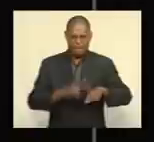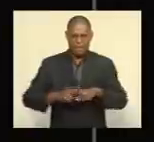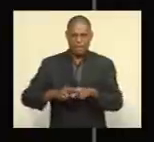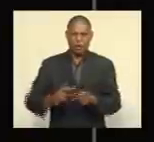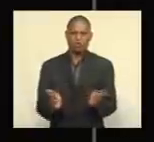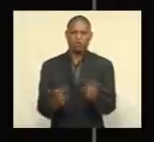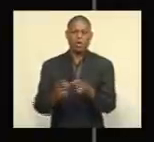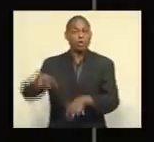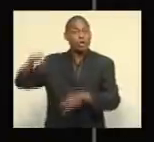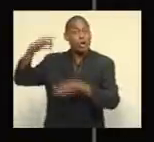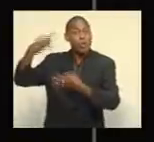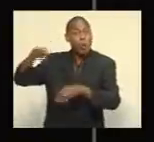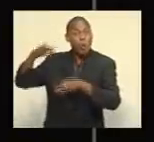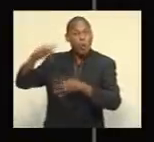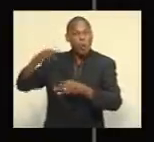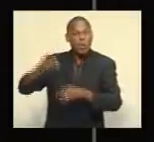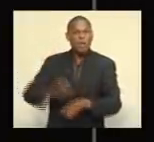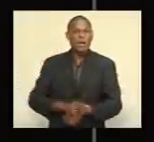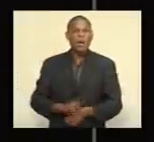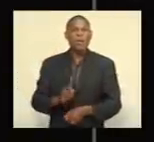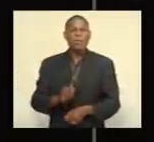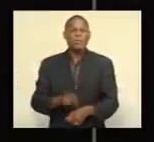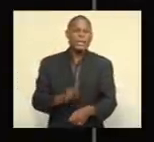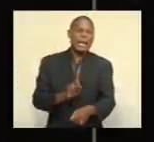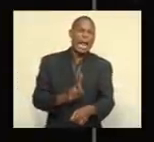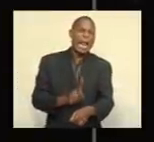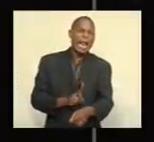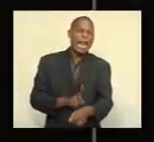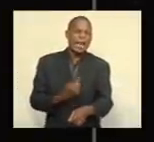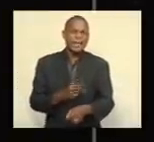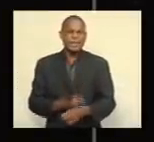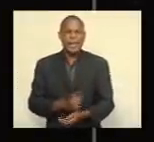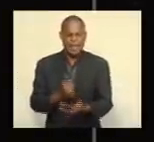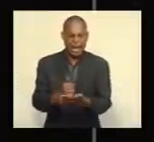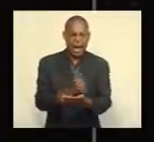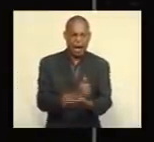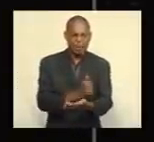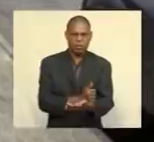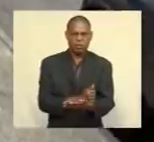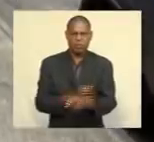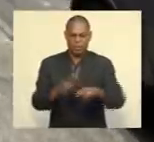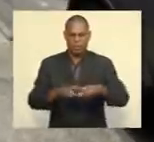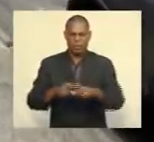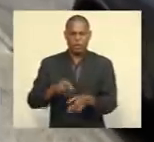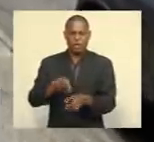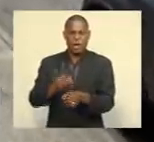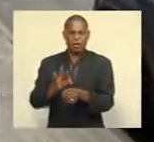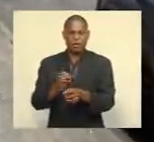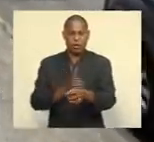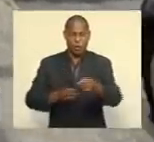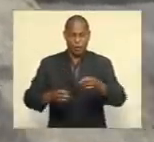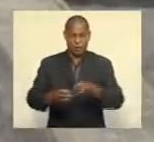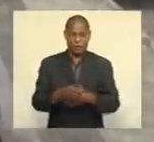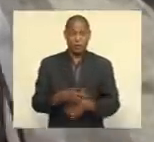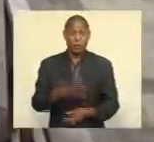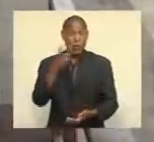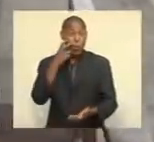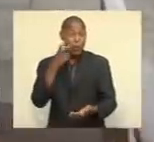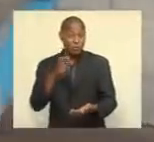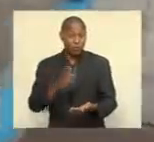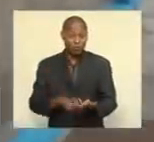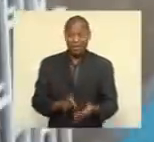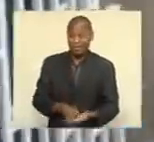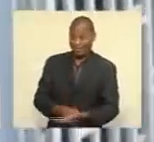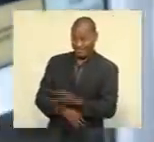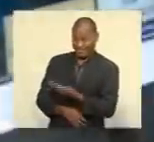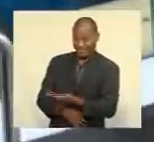auditors, causing a delay in the submission of its audited accounts to the Fijian Elections Office. Registrar of Political Parties Muhammad Saneem